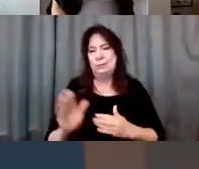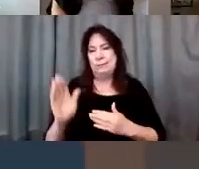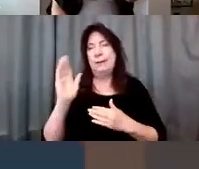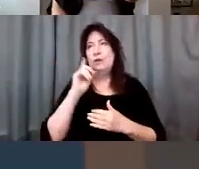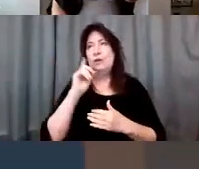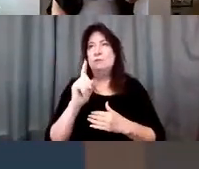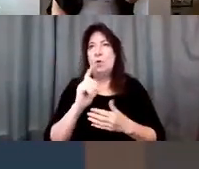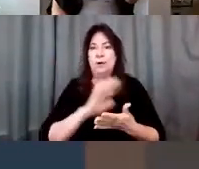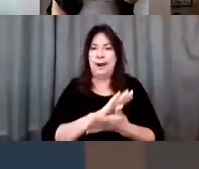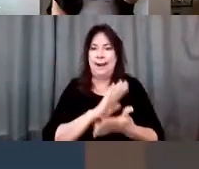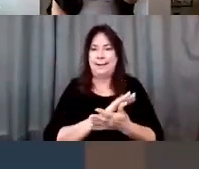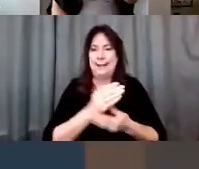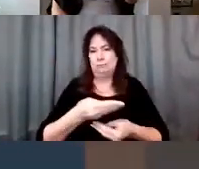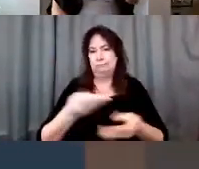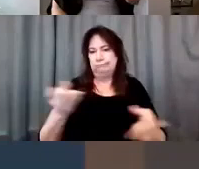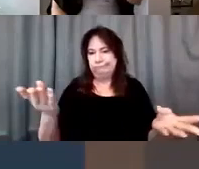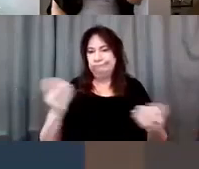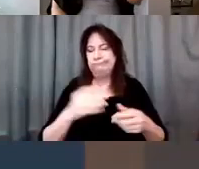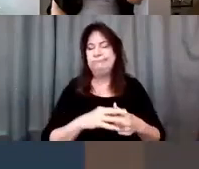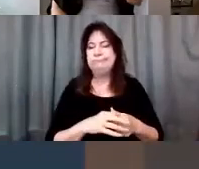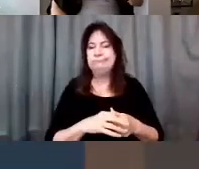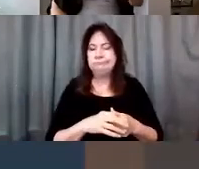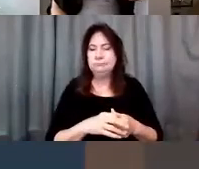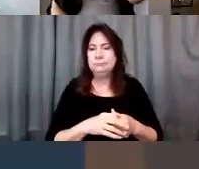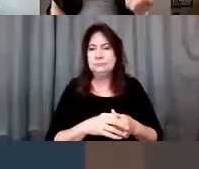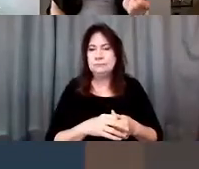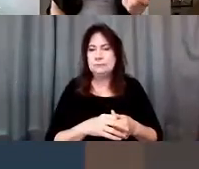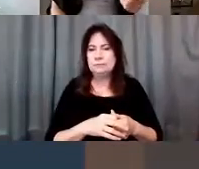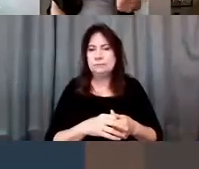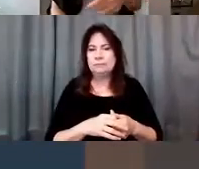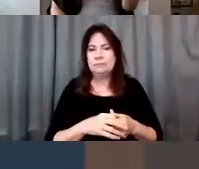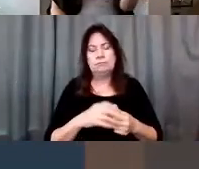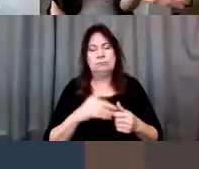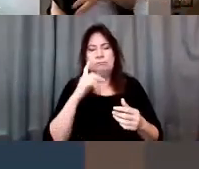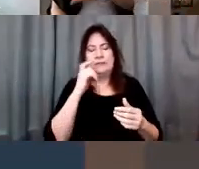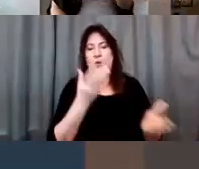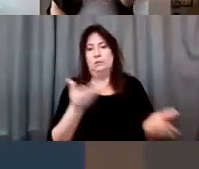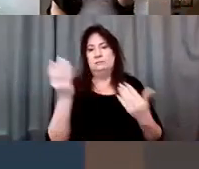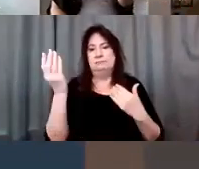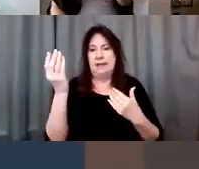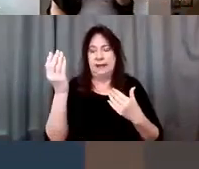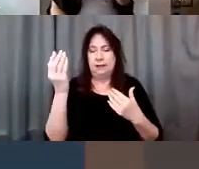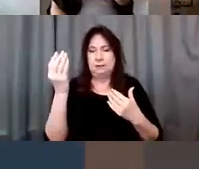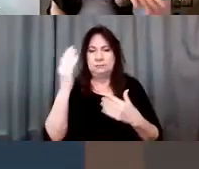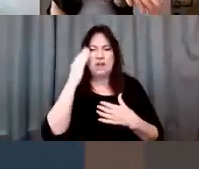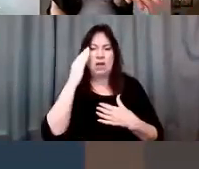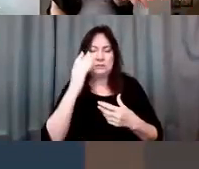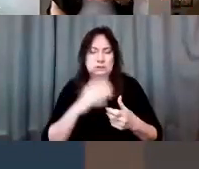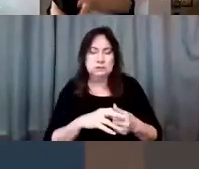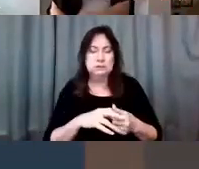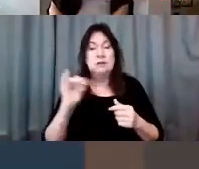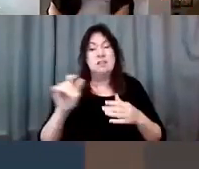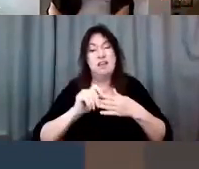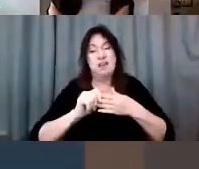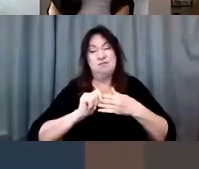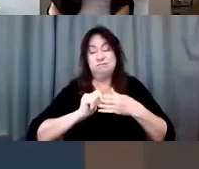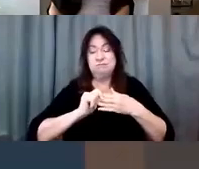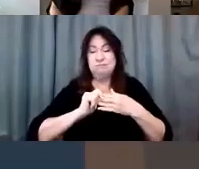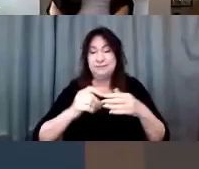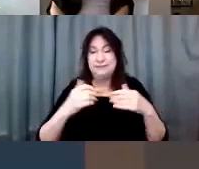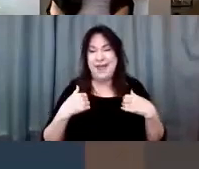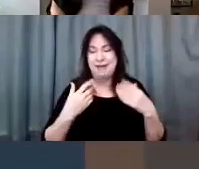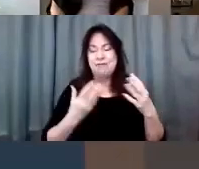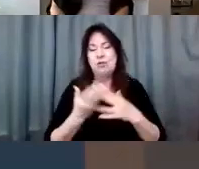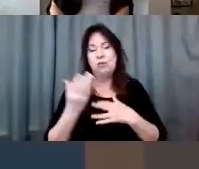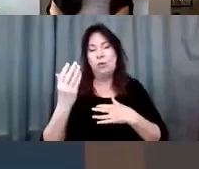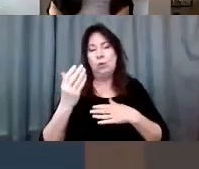a handout that might have been, you know, the key takeaways. And that flexibility exists through the